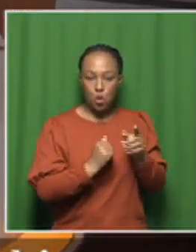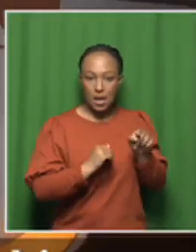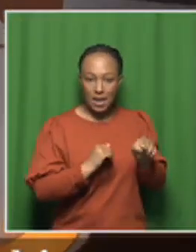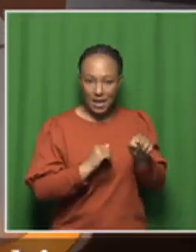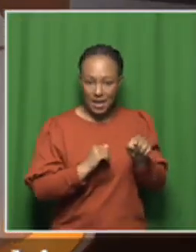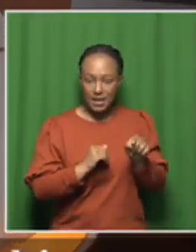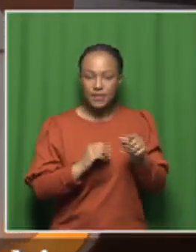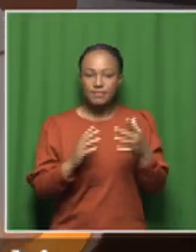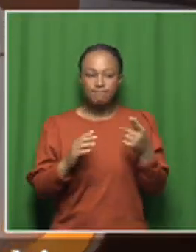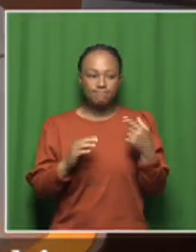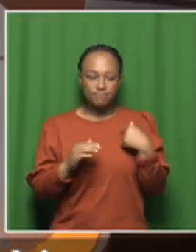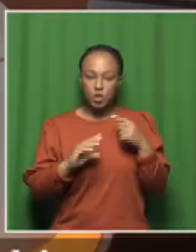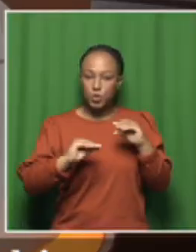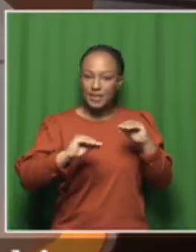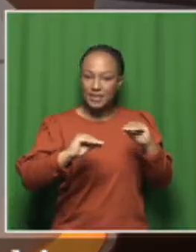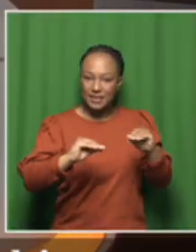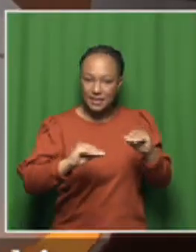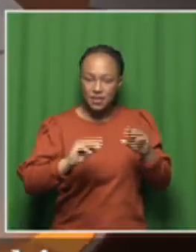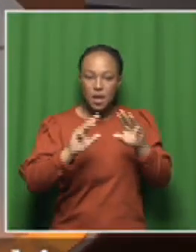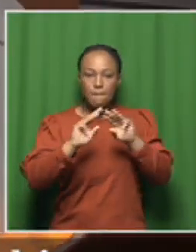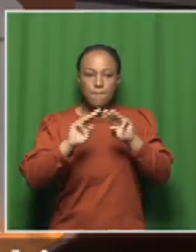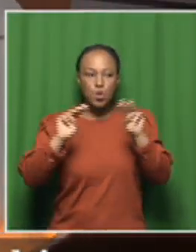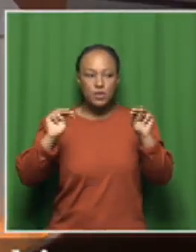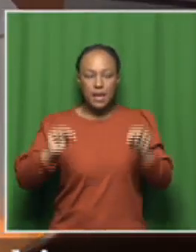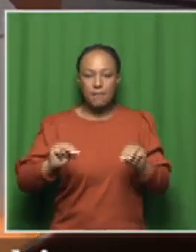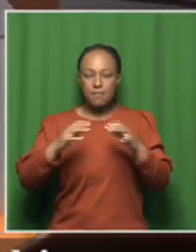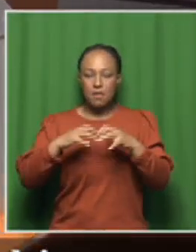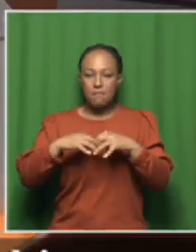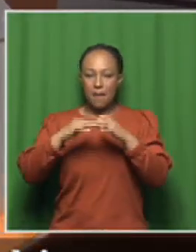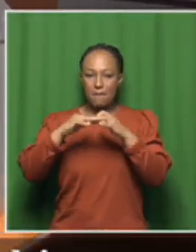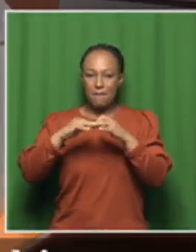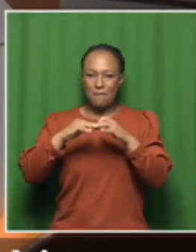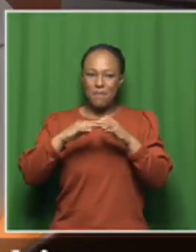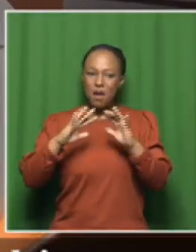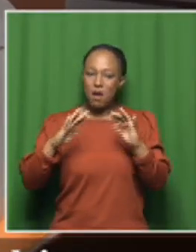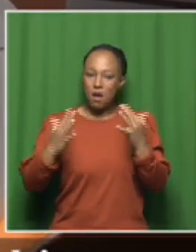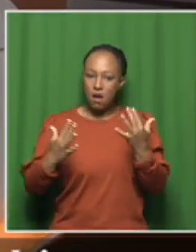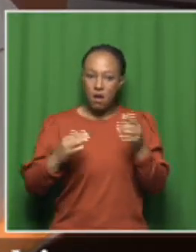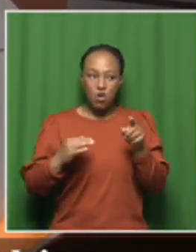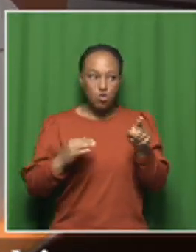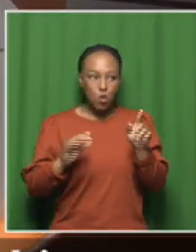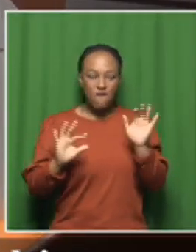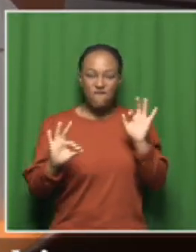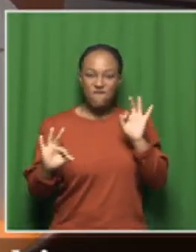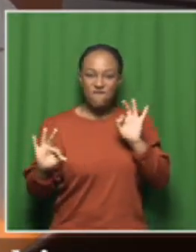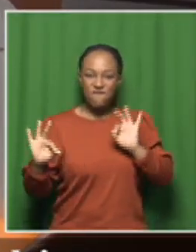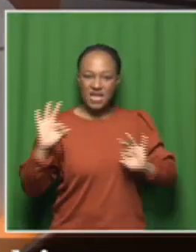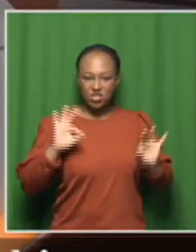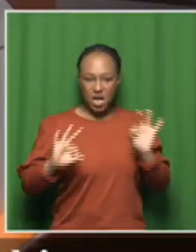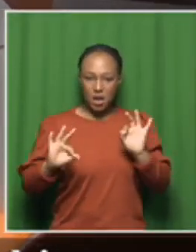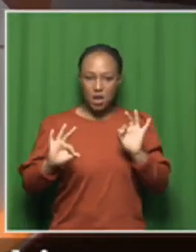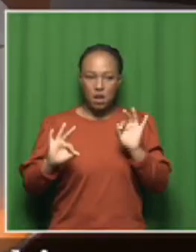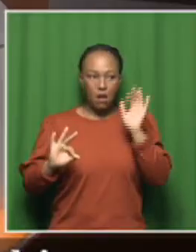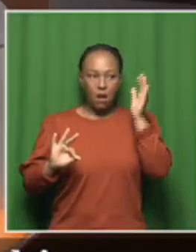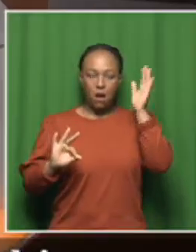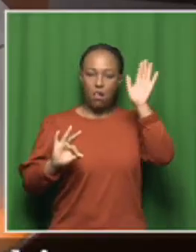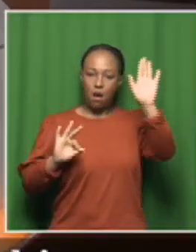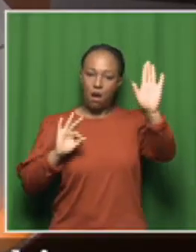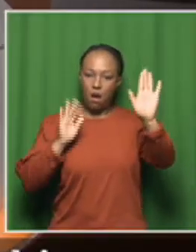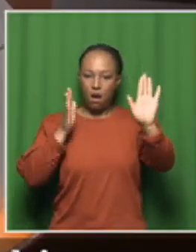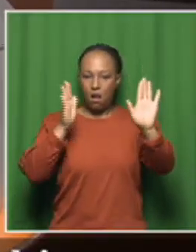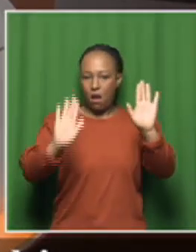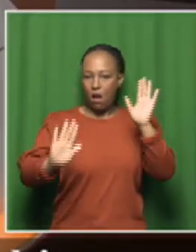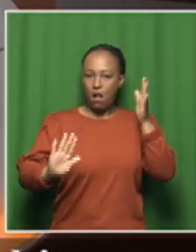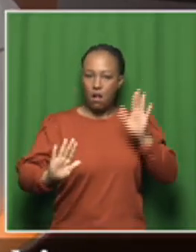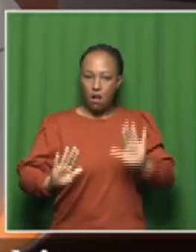we've been teaching them about museum curation, about what it takes to be a fashion curator. So it's not just about going to an exhibition, just going